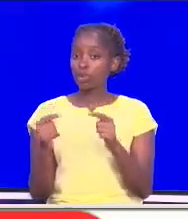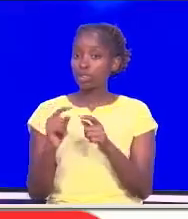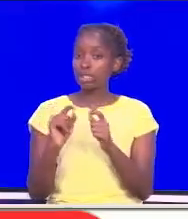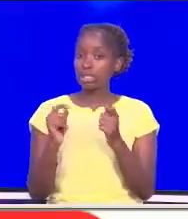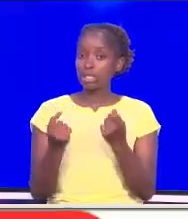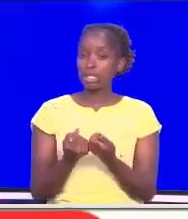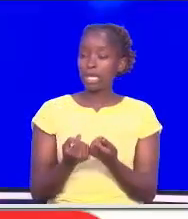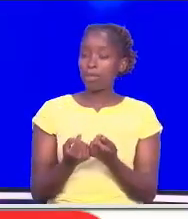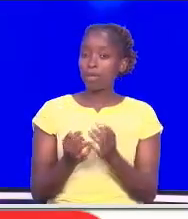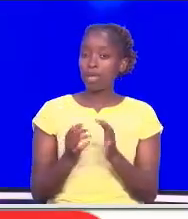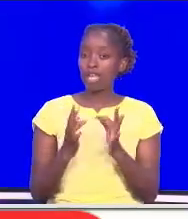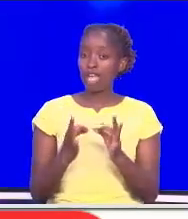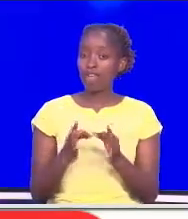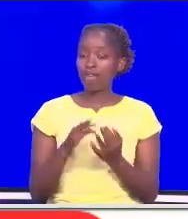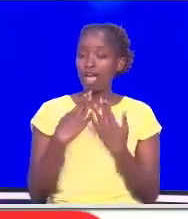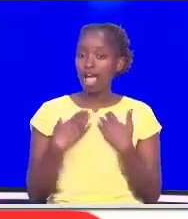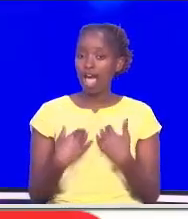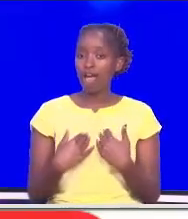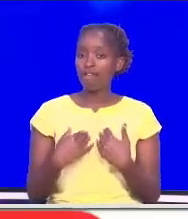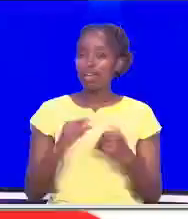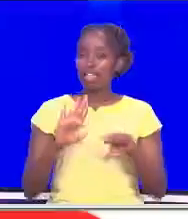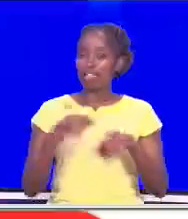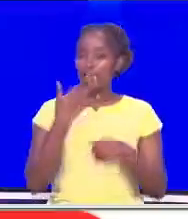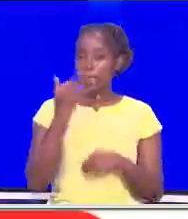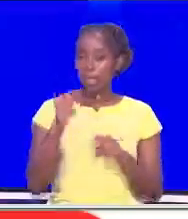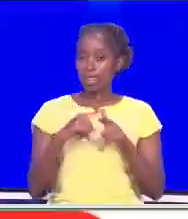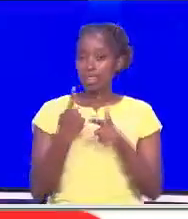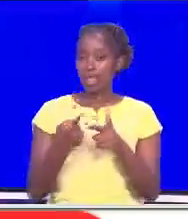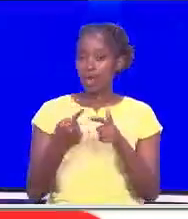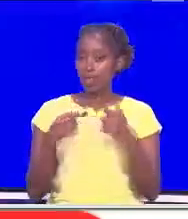we can, if we put our best foot forward, we can get our wins.